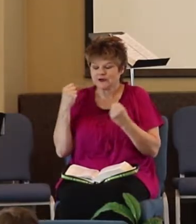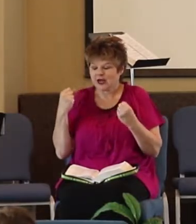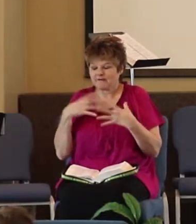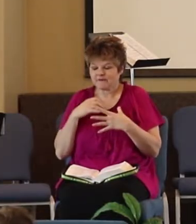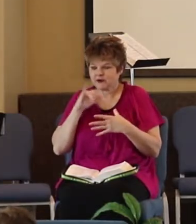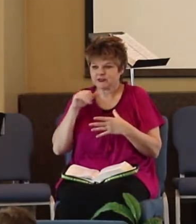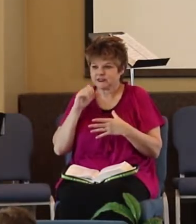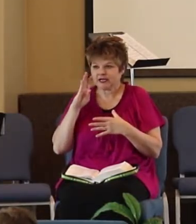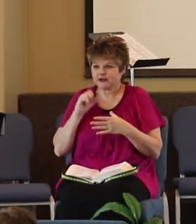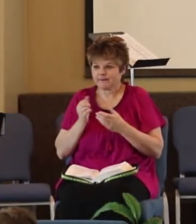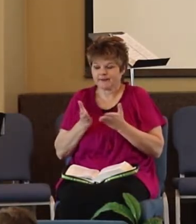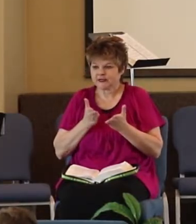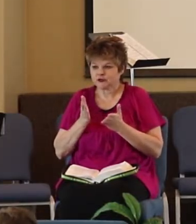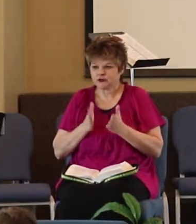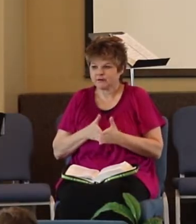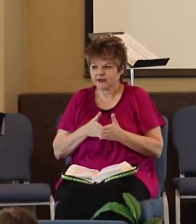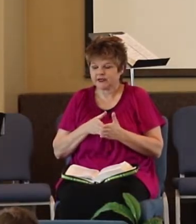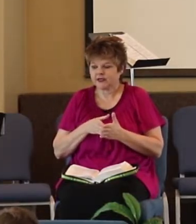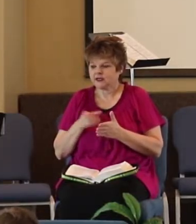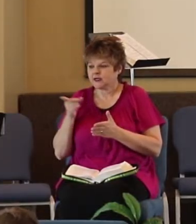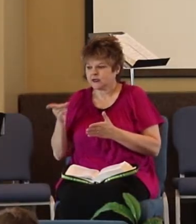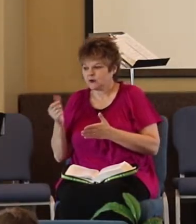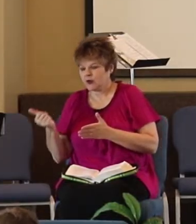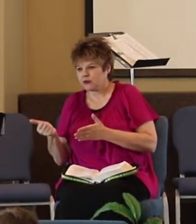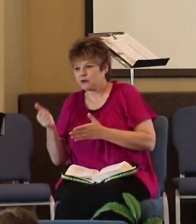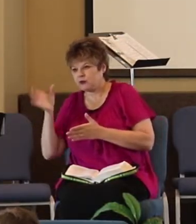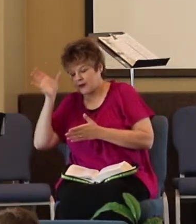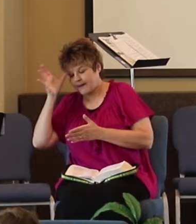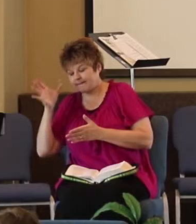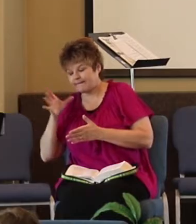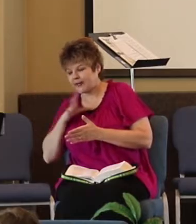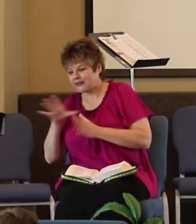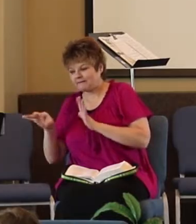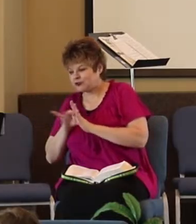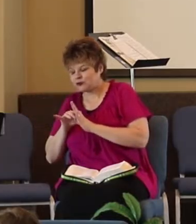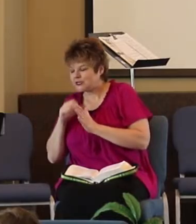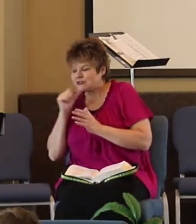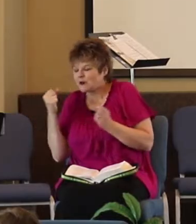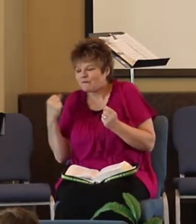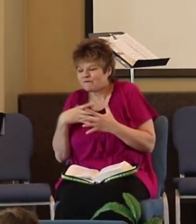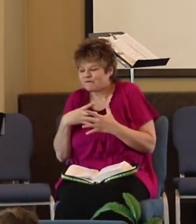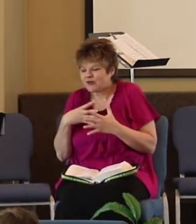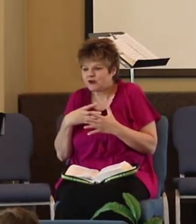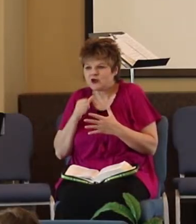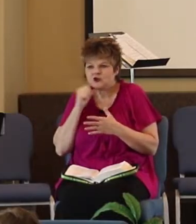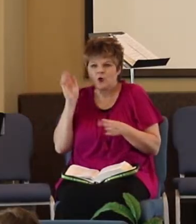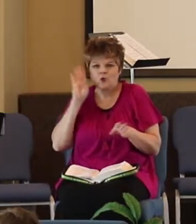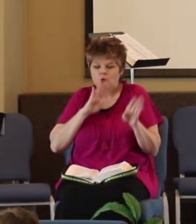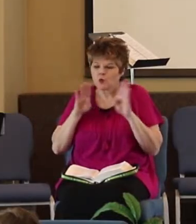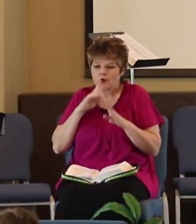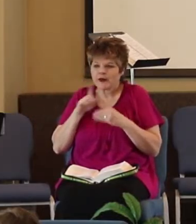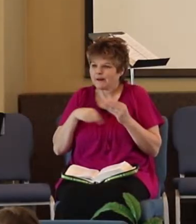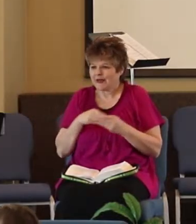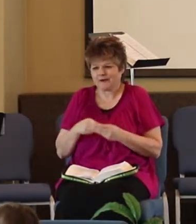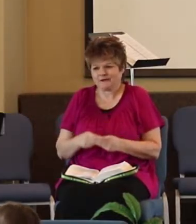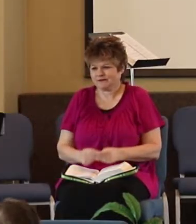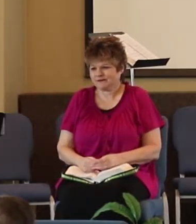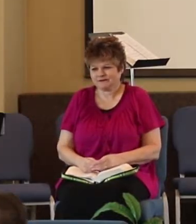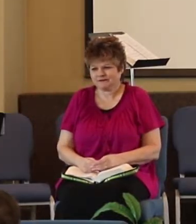O Jacob, my servant, and you, Jeshurun, whom I have chosen." Don't fear. Don't worry about it.